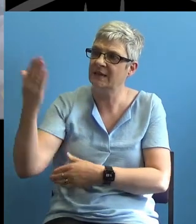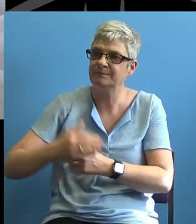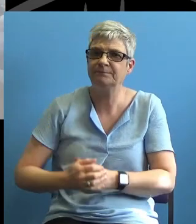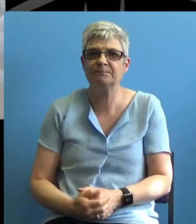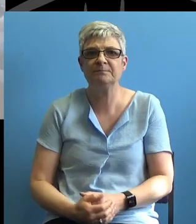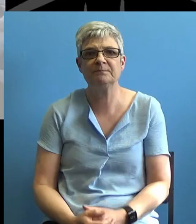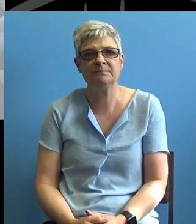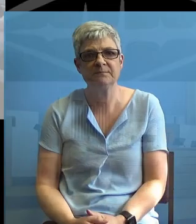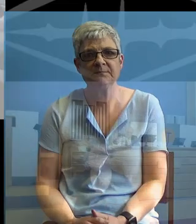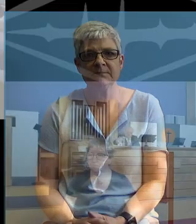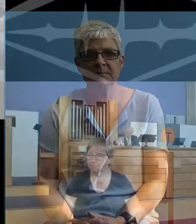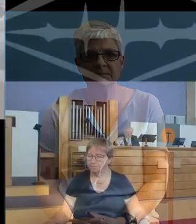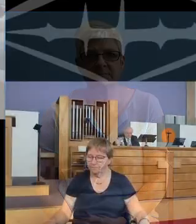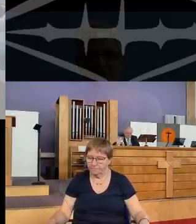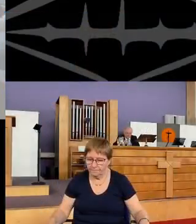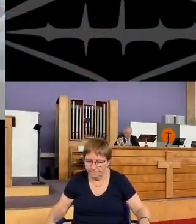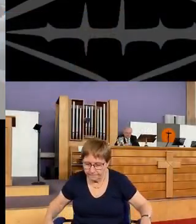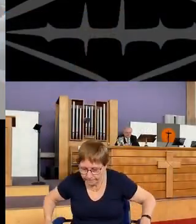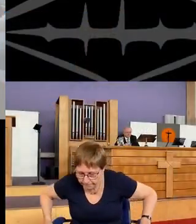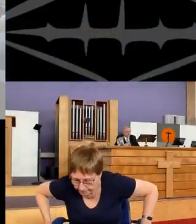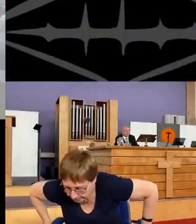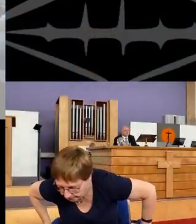screen.